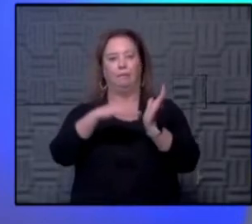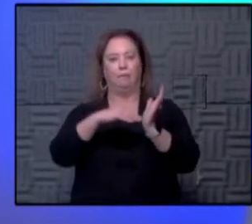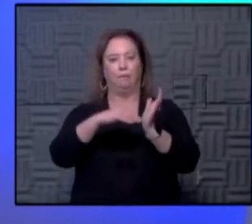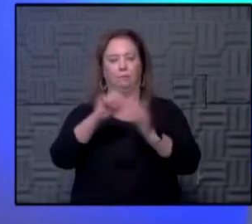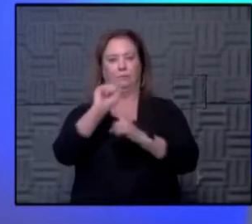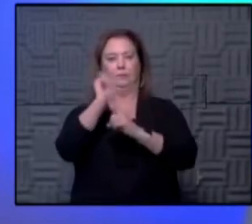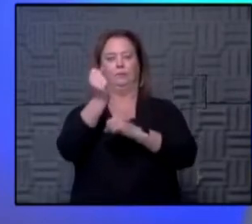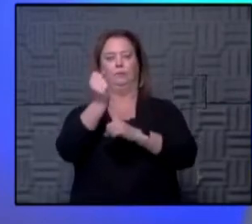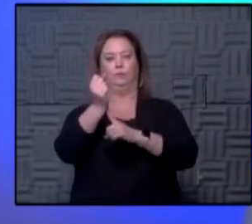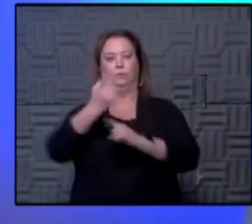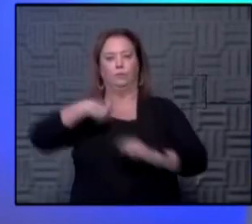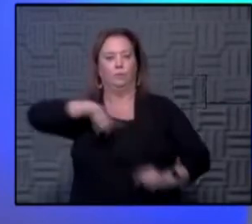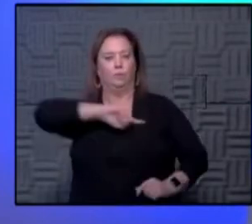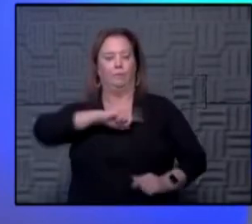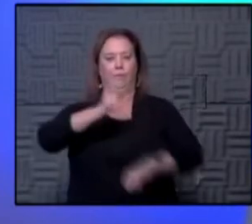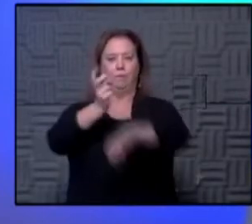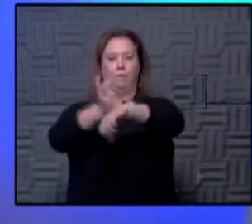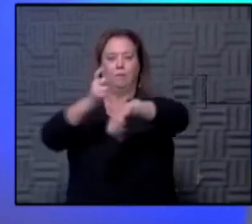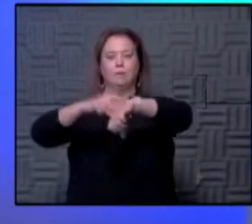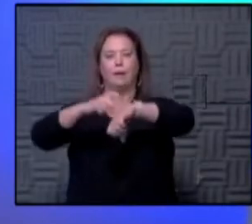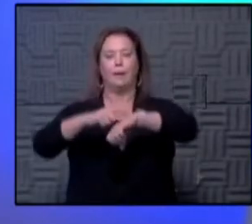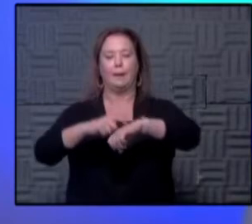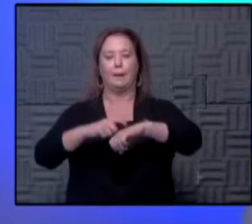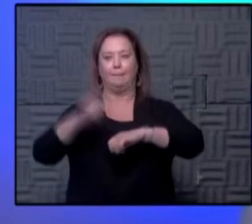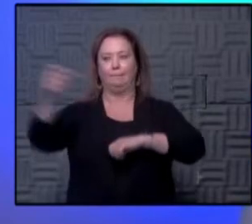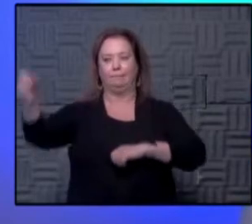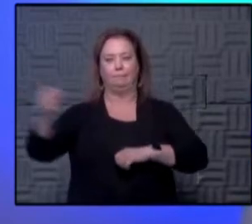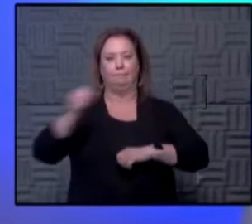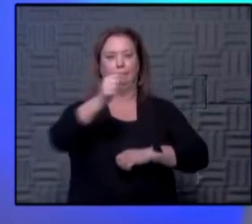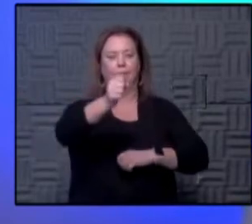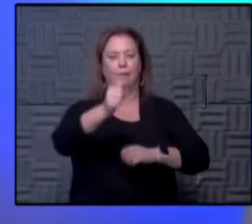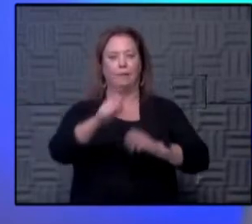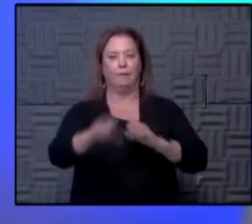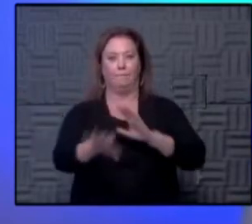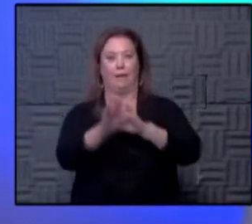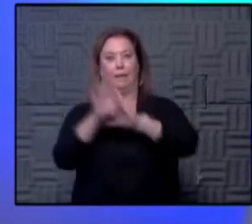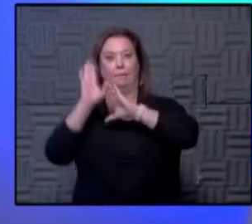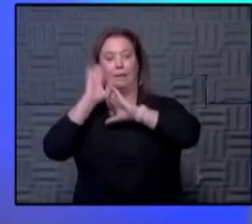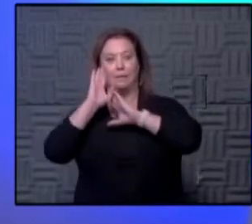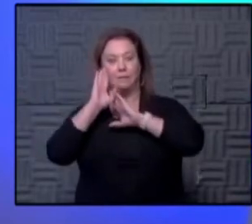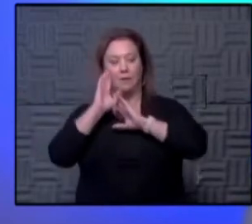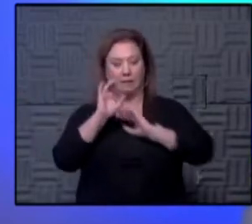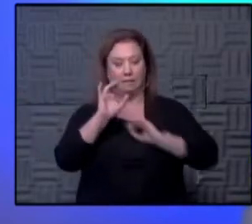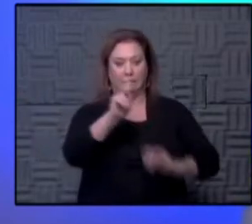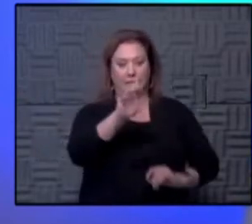conditions that we are having a hard time placing these patients. And that's not just within our community,